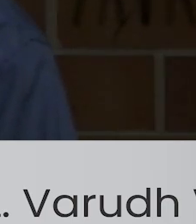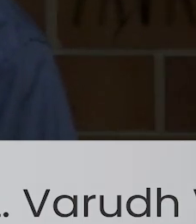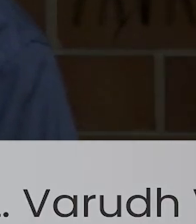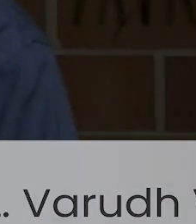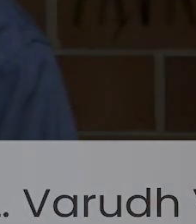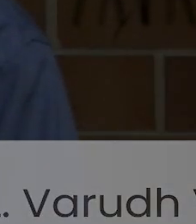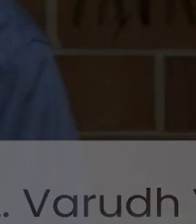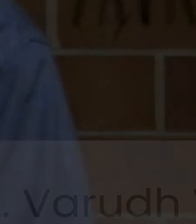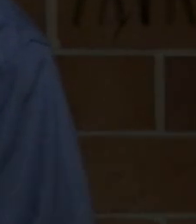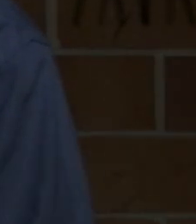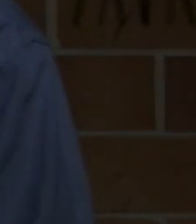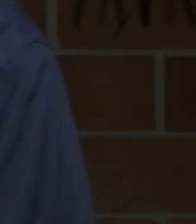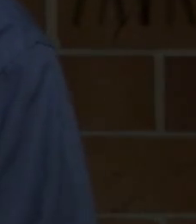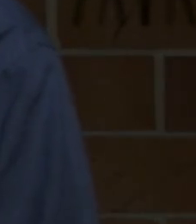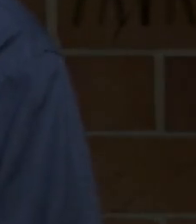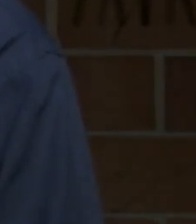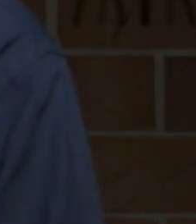today.